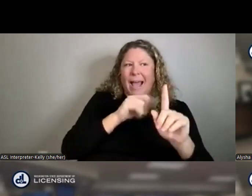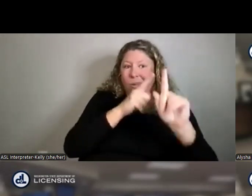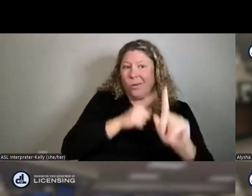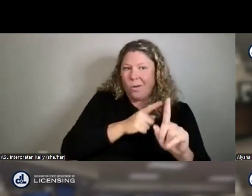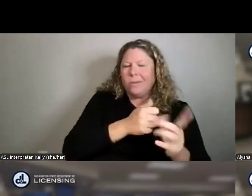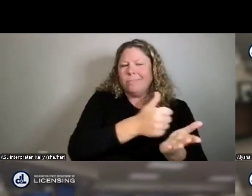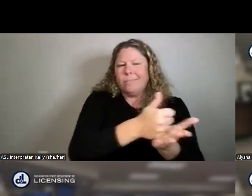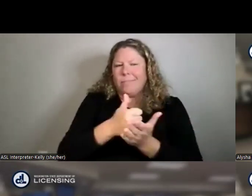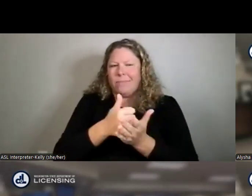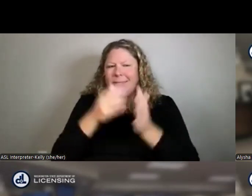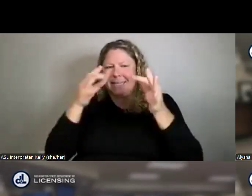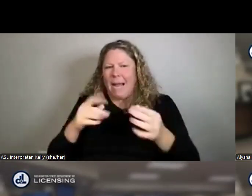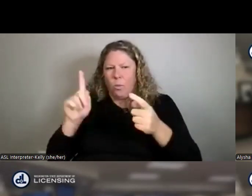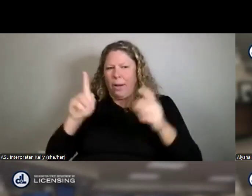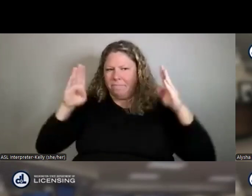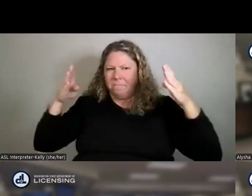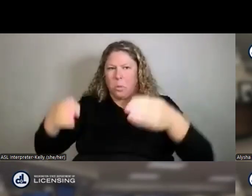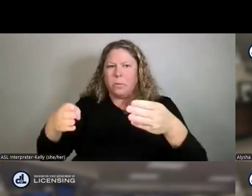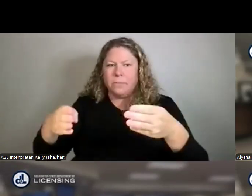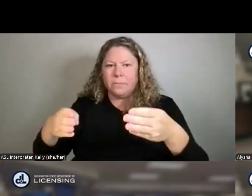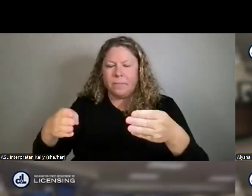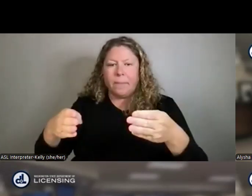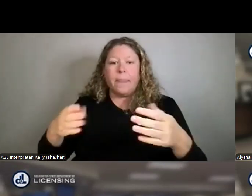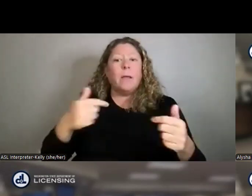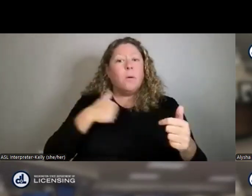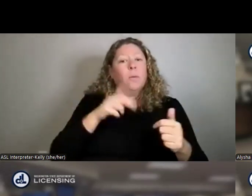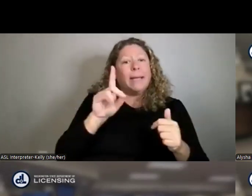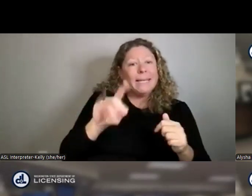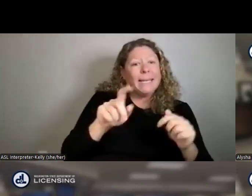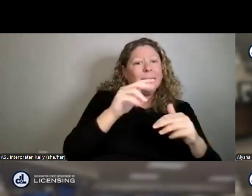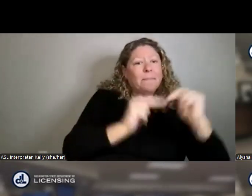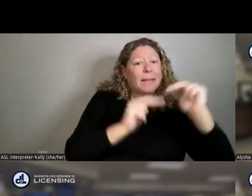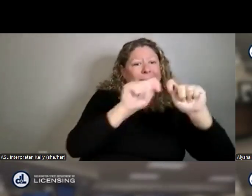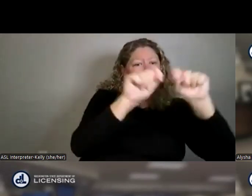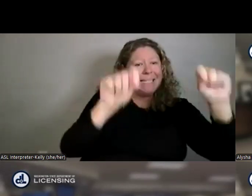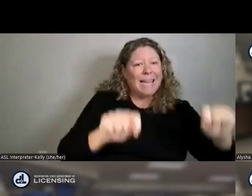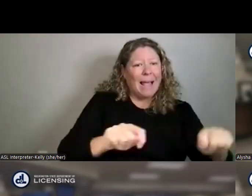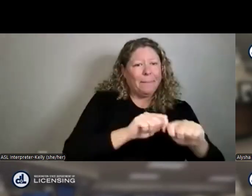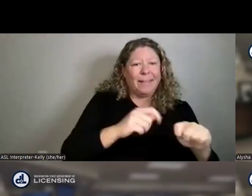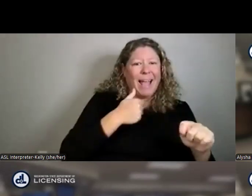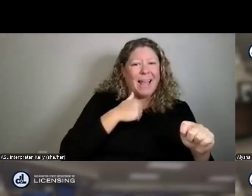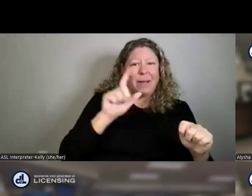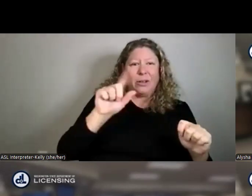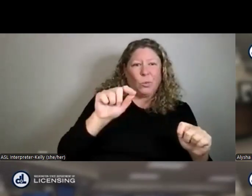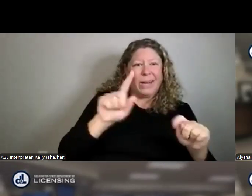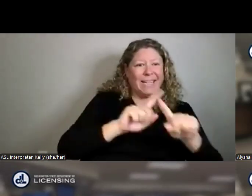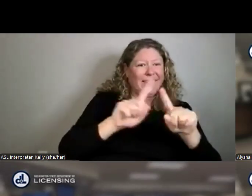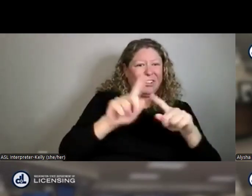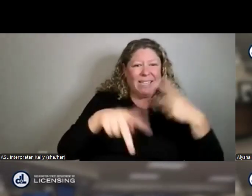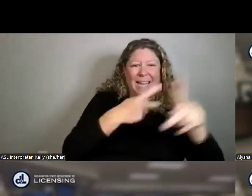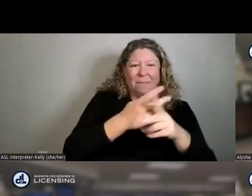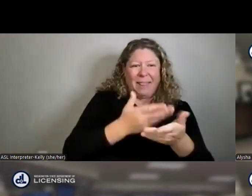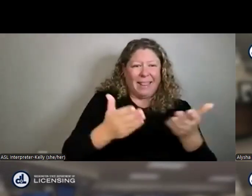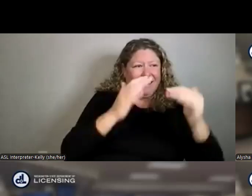because we actually have a template that we had built early on, and we had like 20 different types of elements that you could